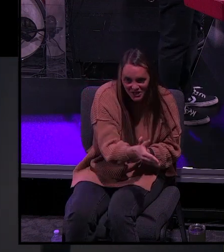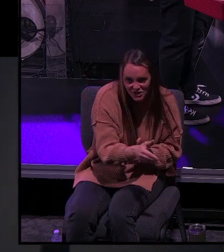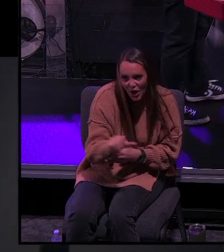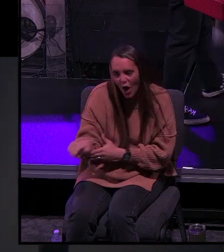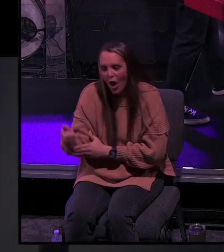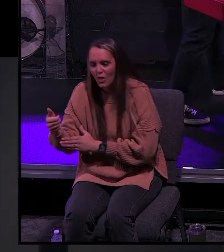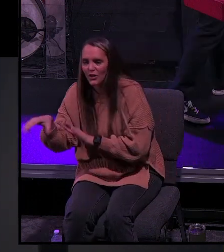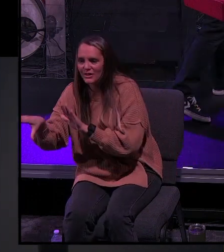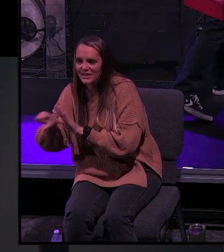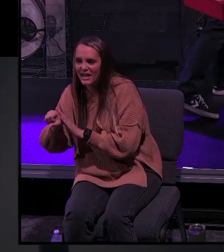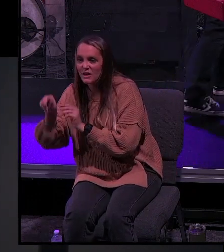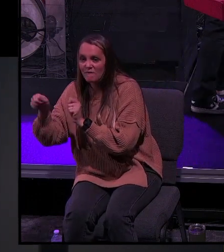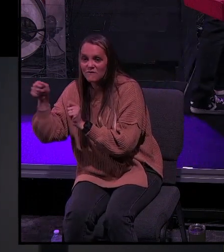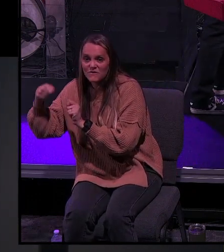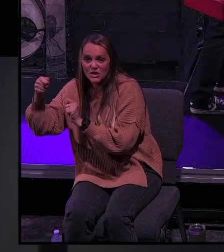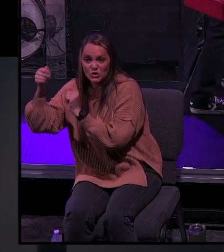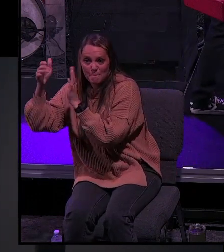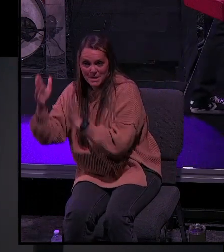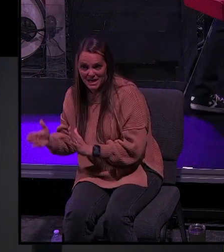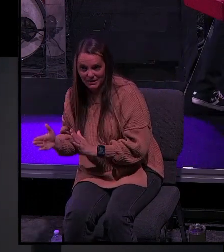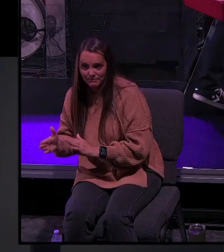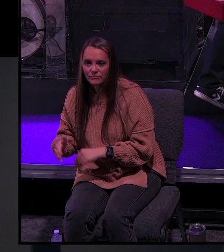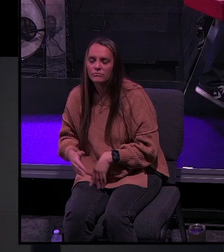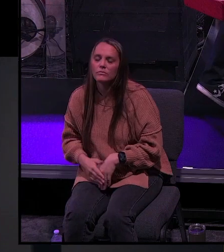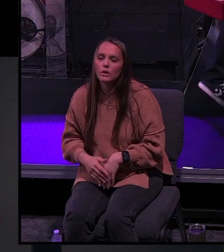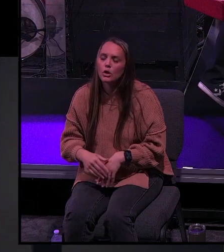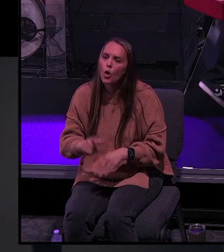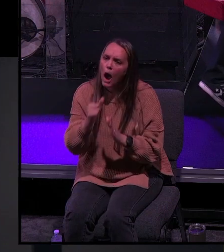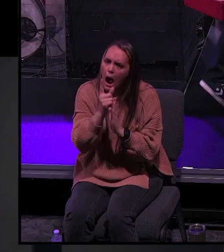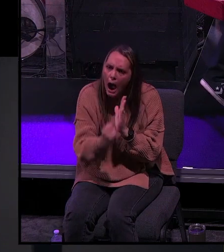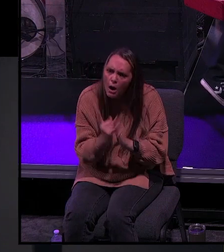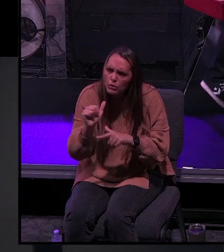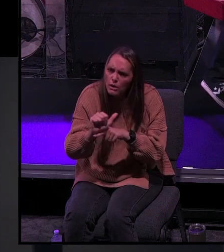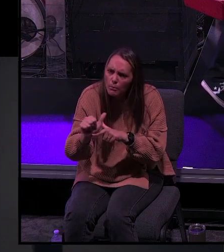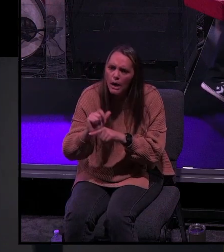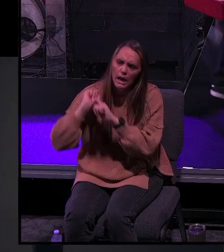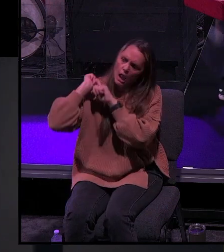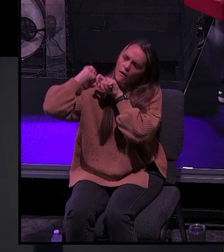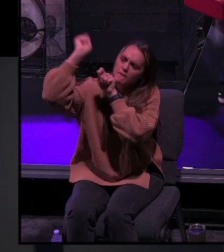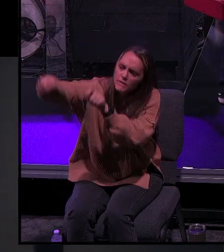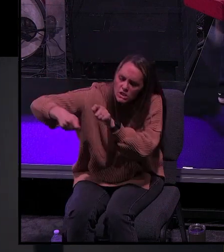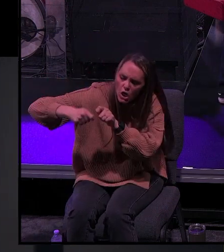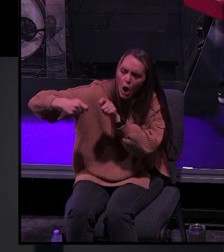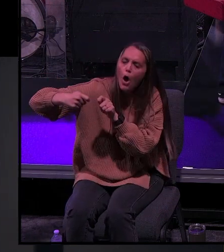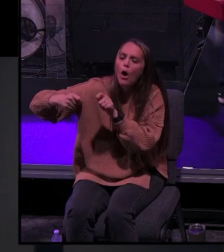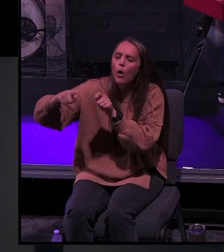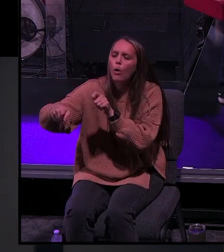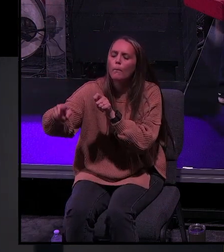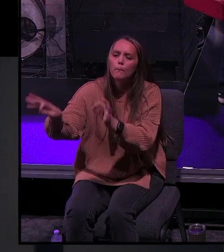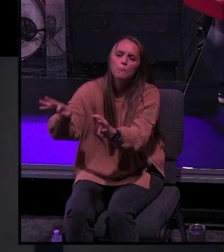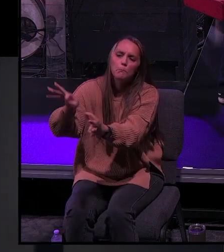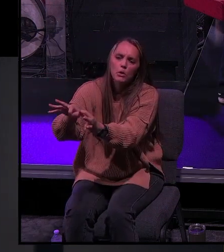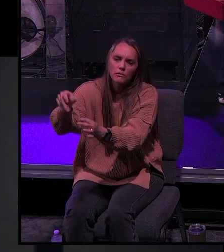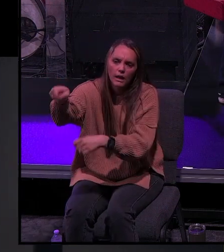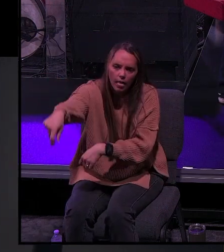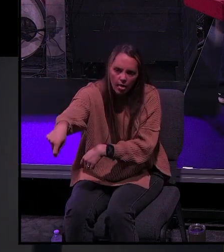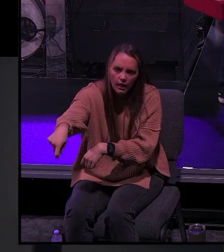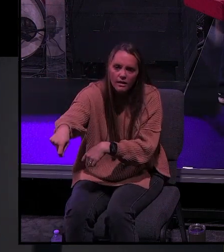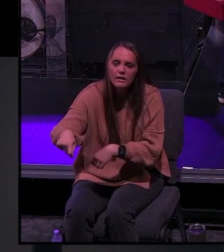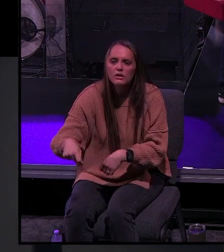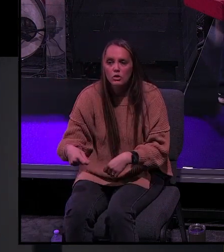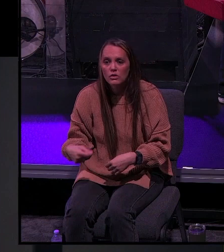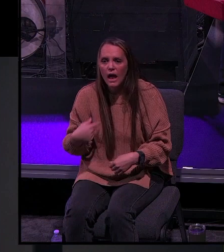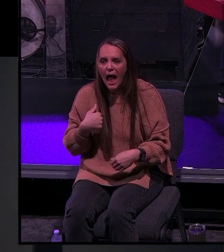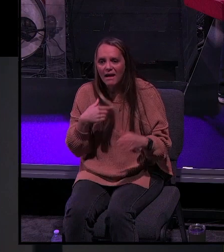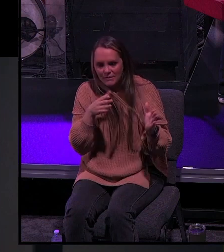There is hours spent perfecting a cast, learning how to put your line right in the water, right where you want it to be. There's a way you do